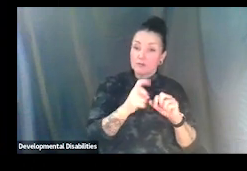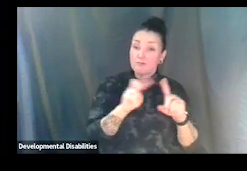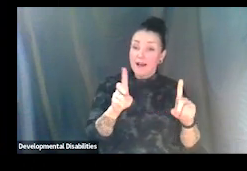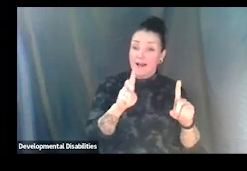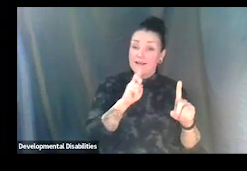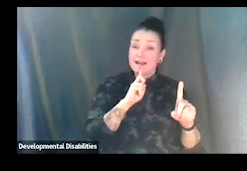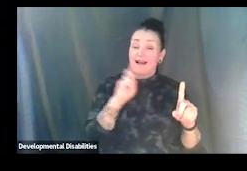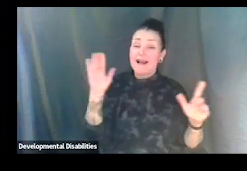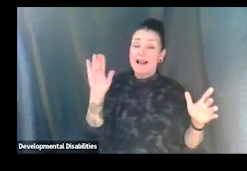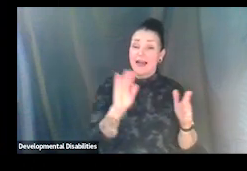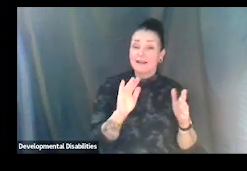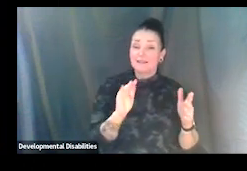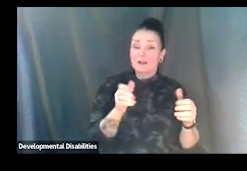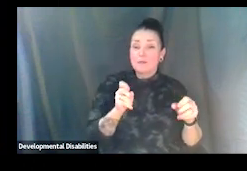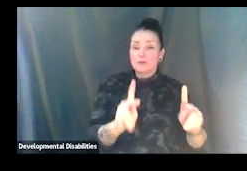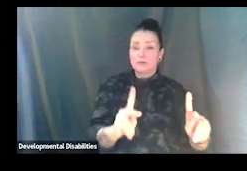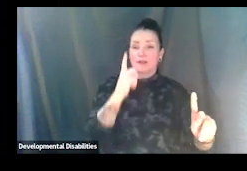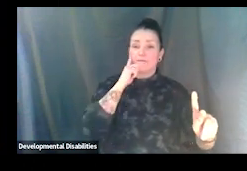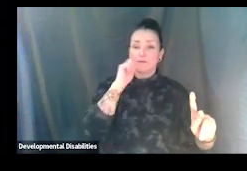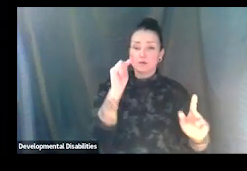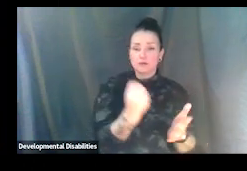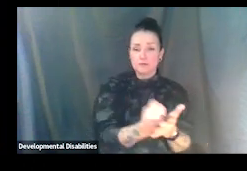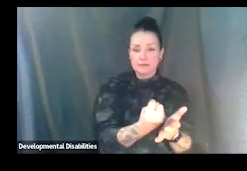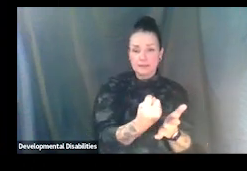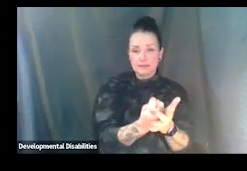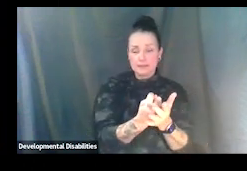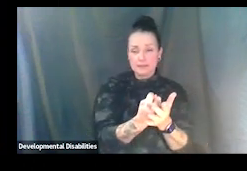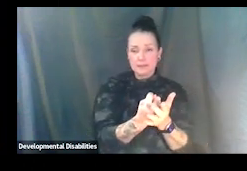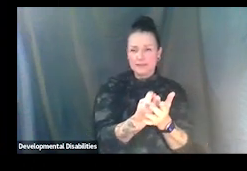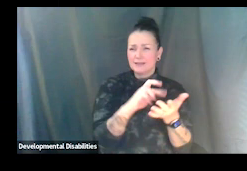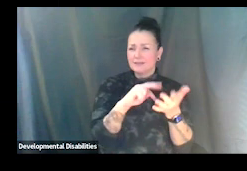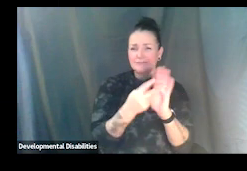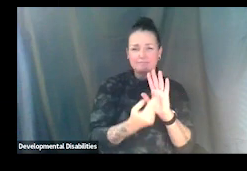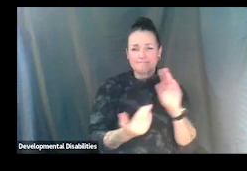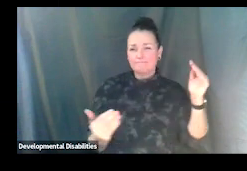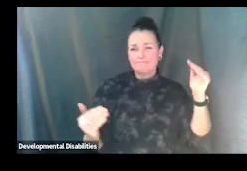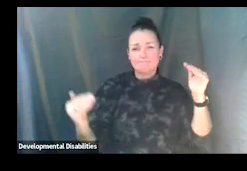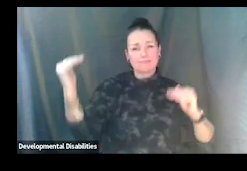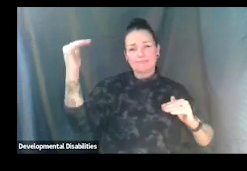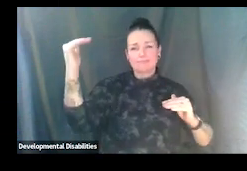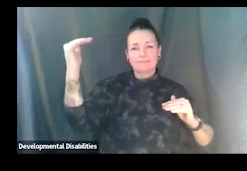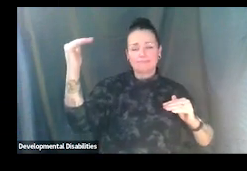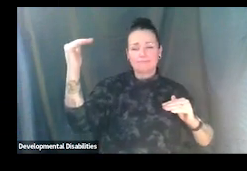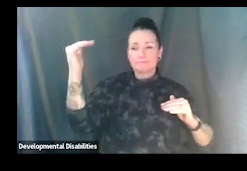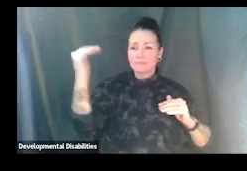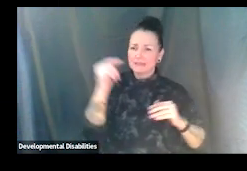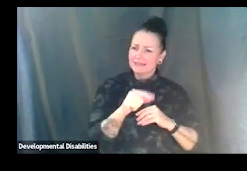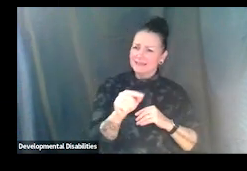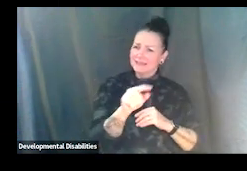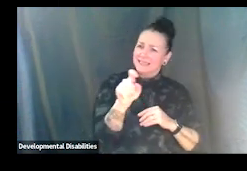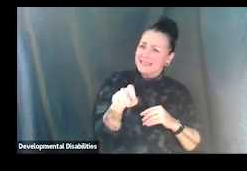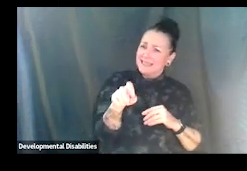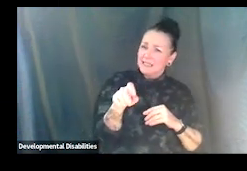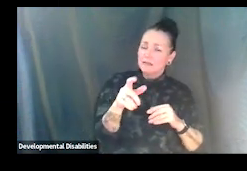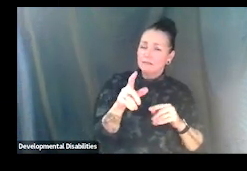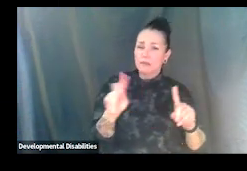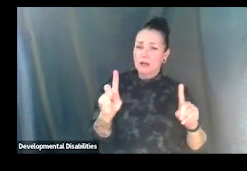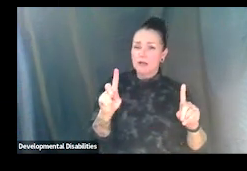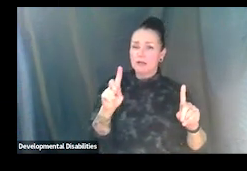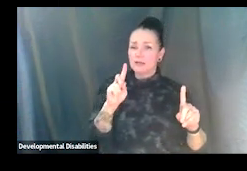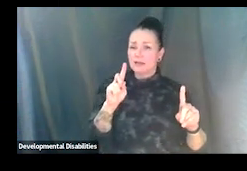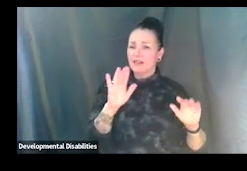of treatment. And so we have this real inequity where it's among the most vulnerable and needy members of society often get the worst medical